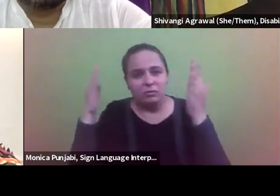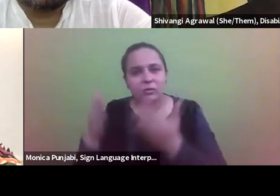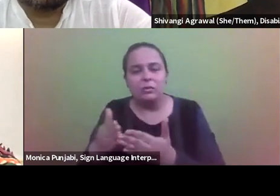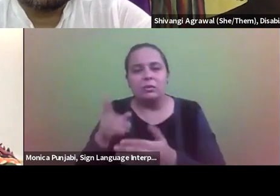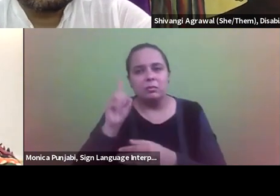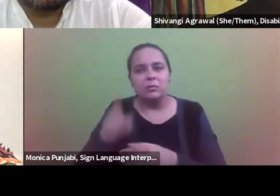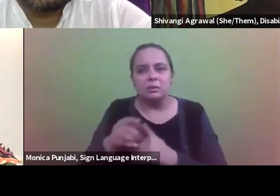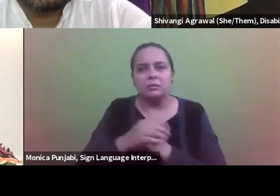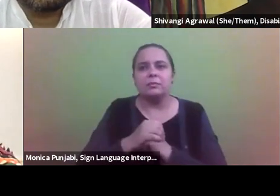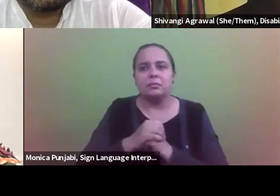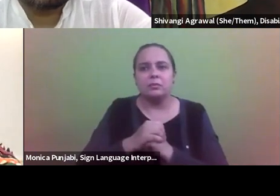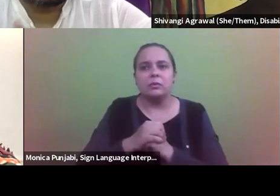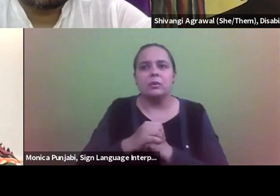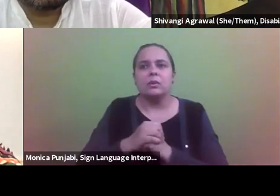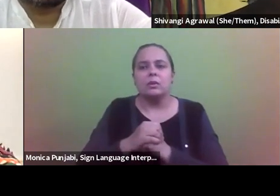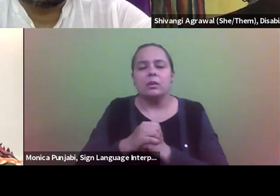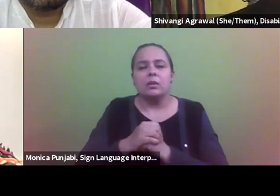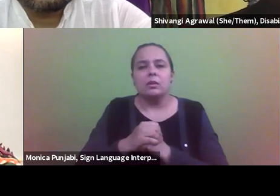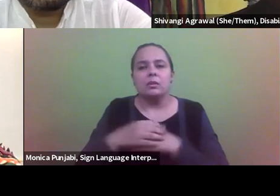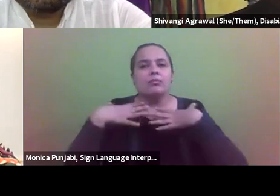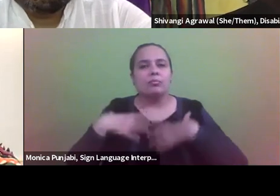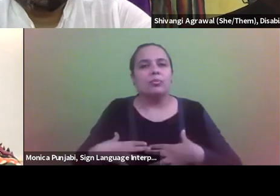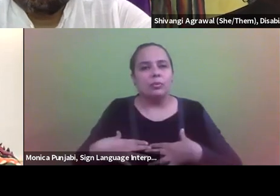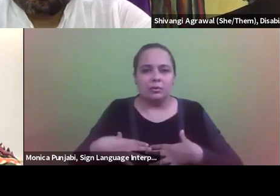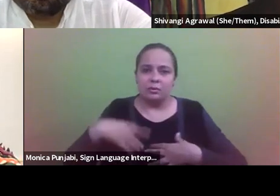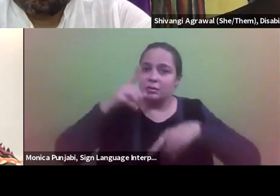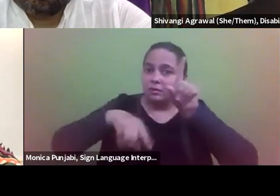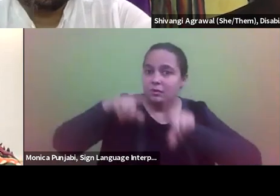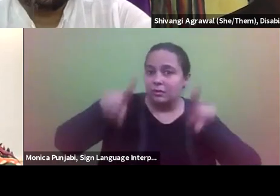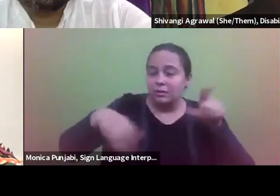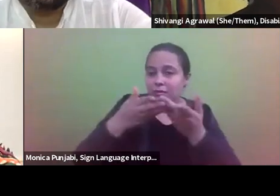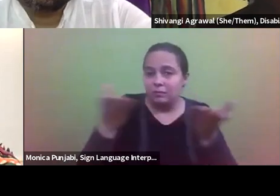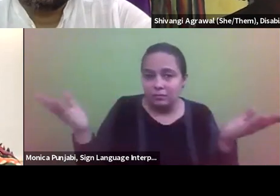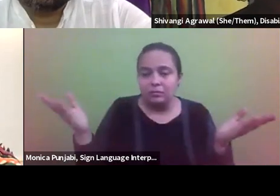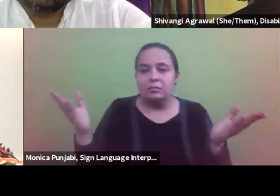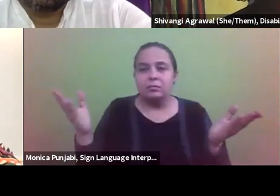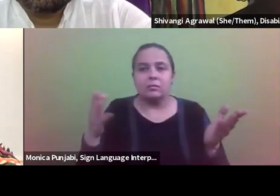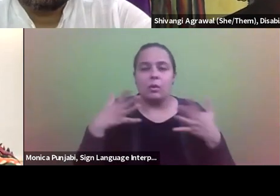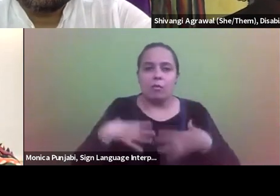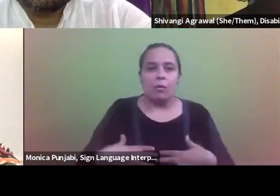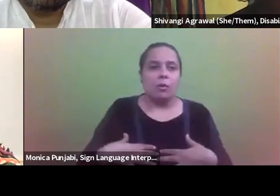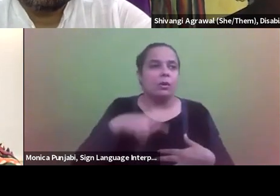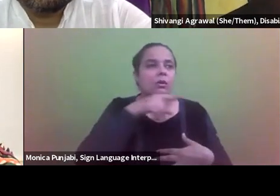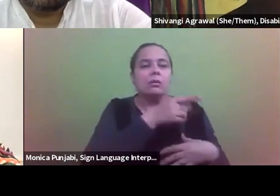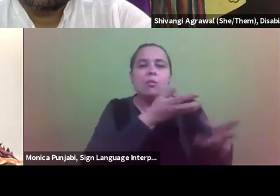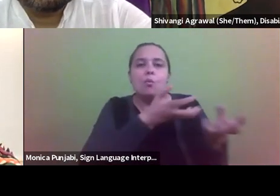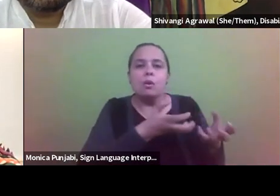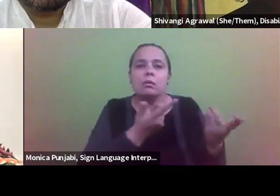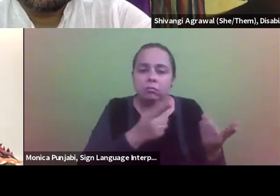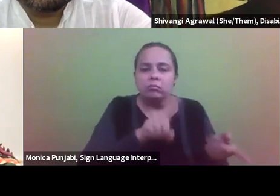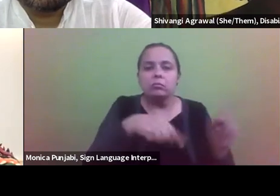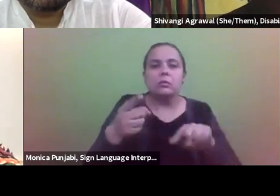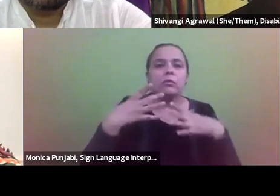how which bodies are desired, which bodies are less desired. And challenging, like I said